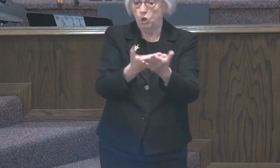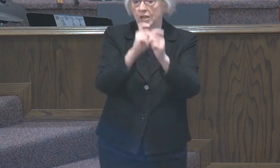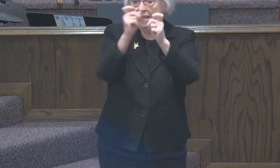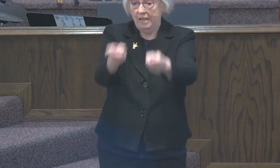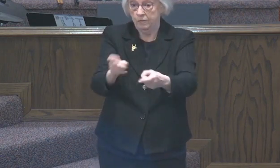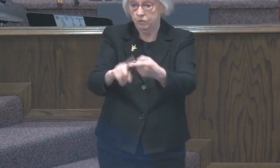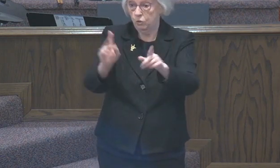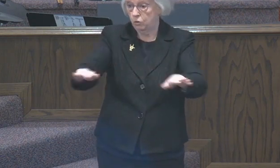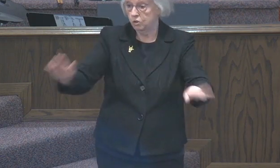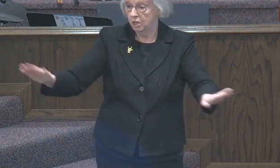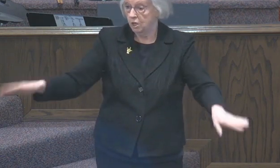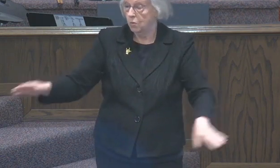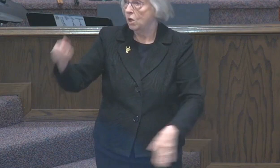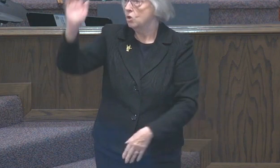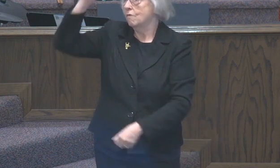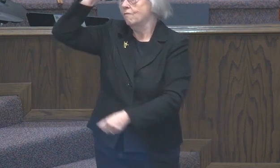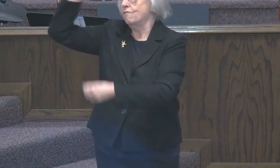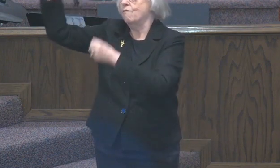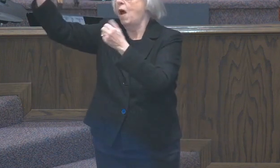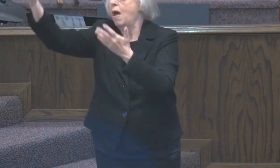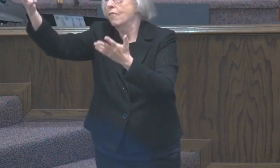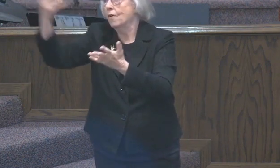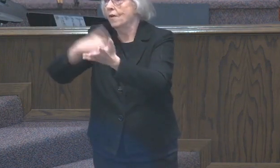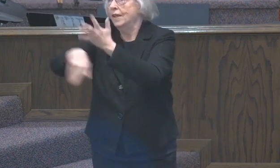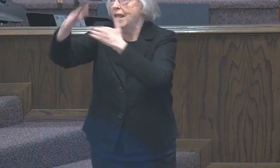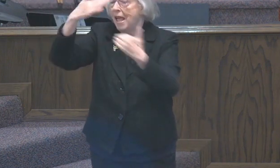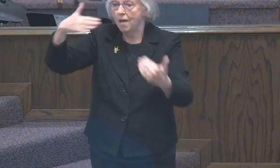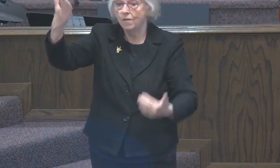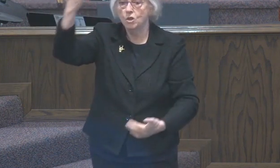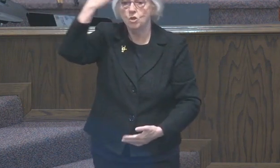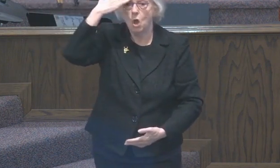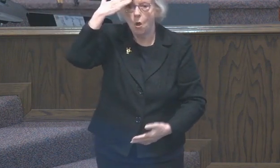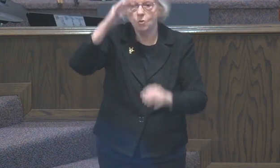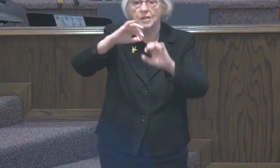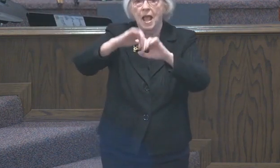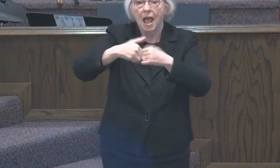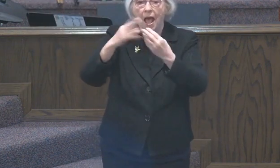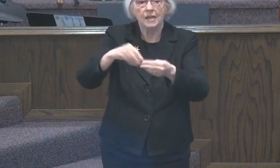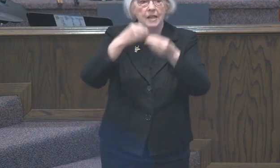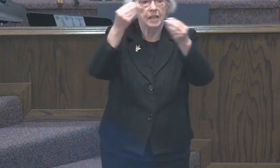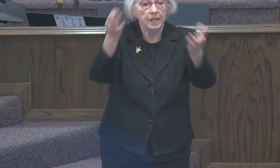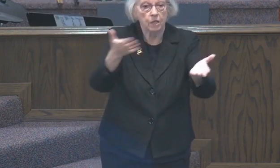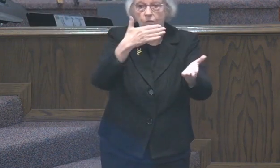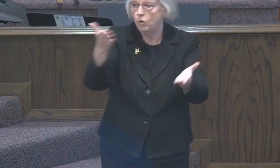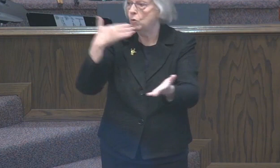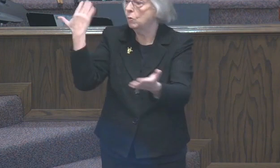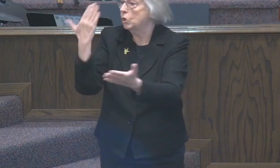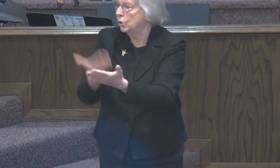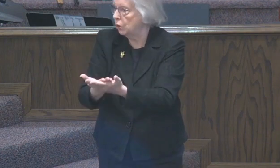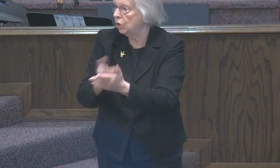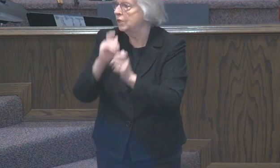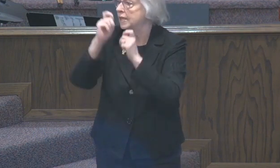more will your Father who is in heaven give good things to those who seek him?